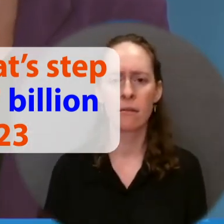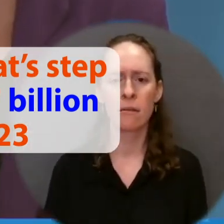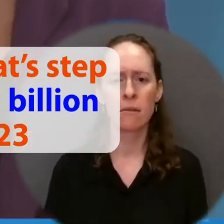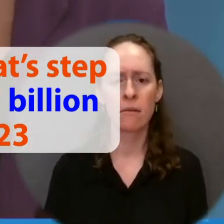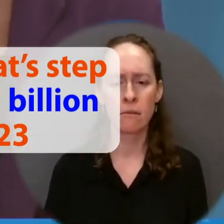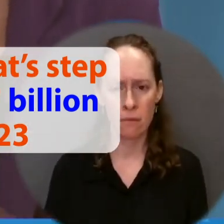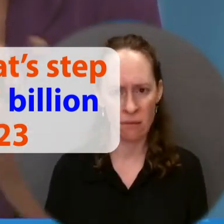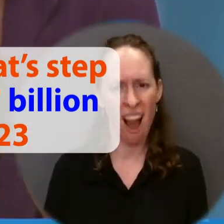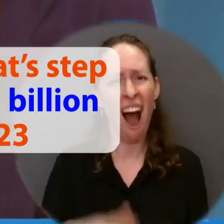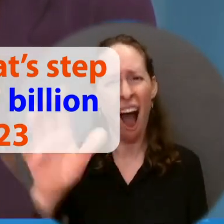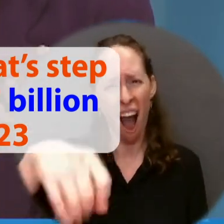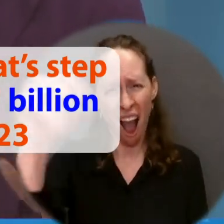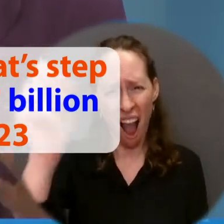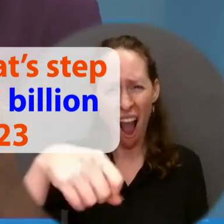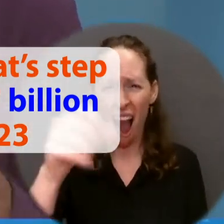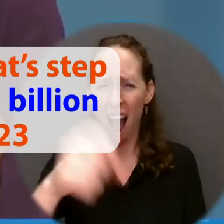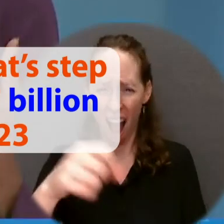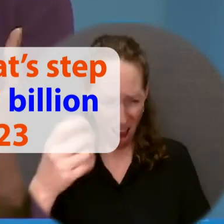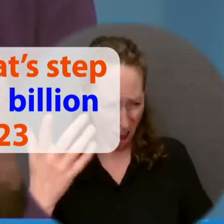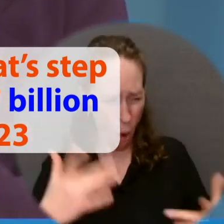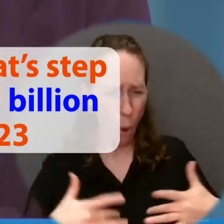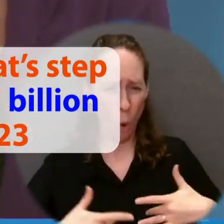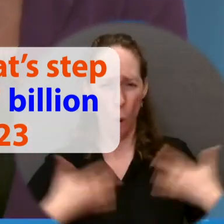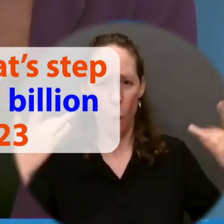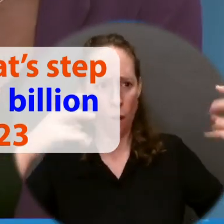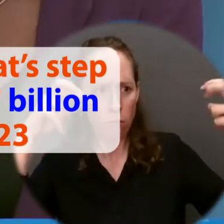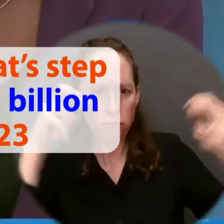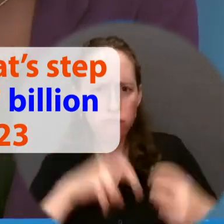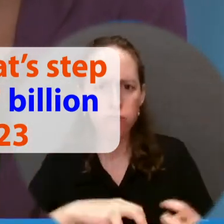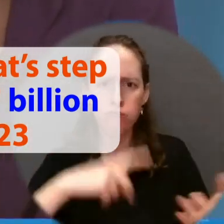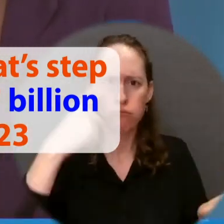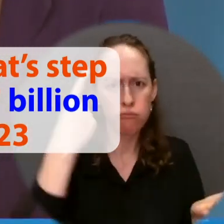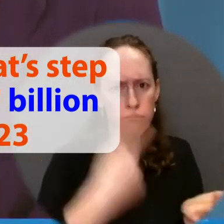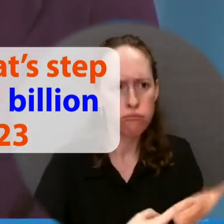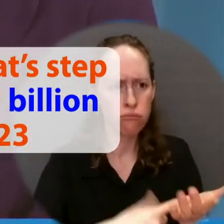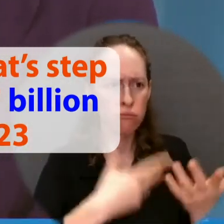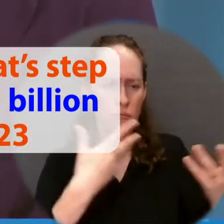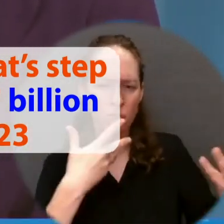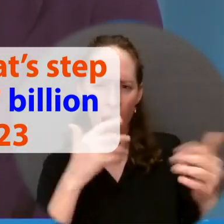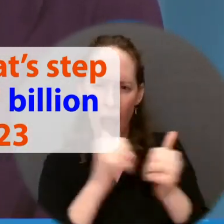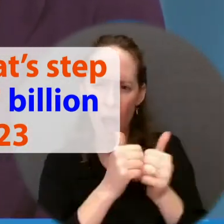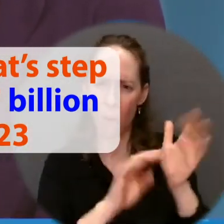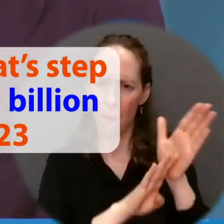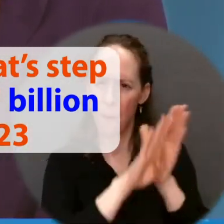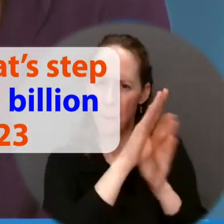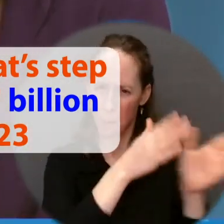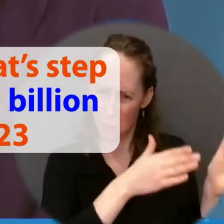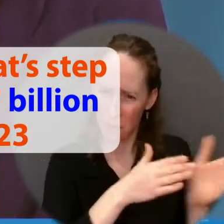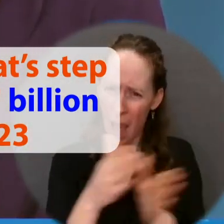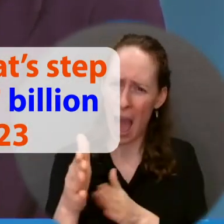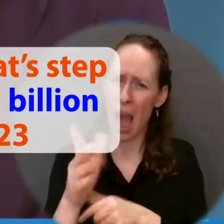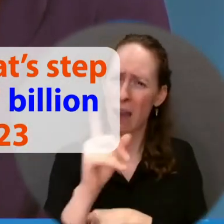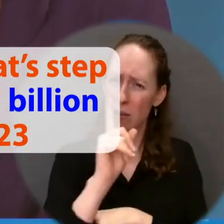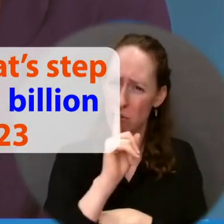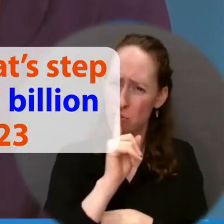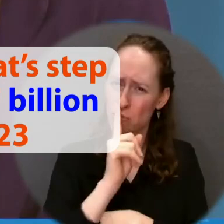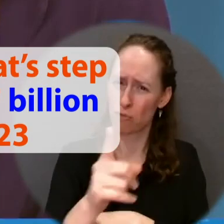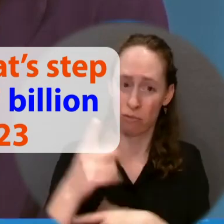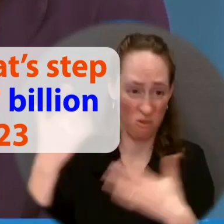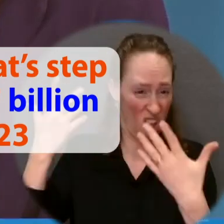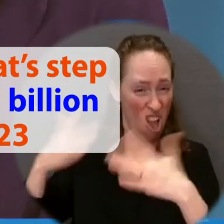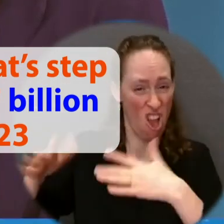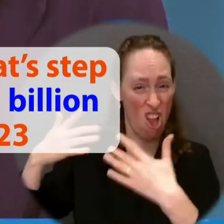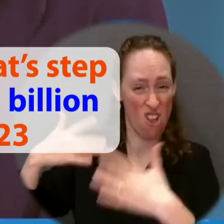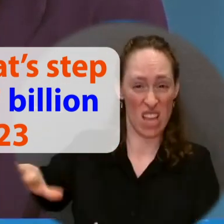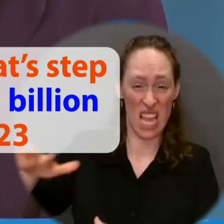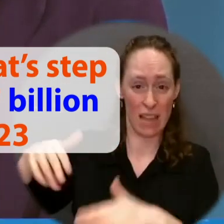that, the president is willing to have a good faith conversation, which is something that he's prioritized, right? We mentioned the $1.7 billion